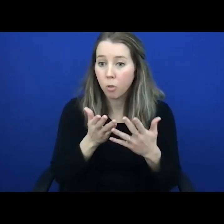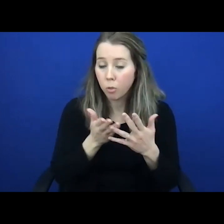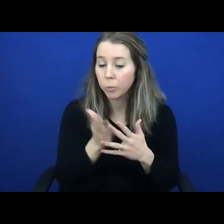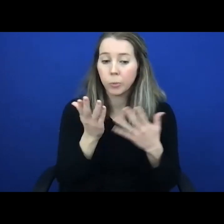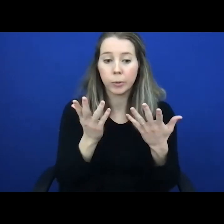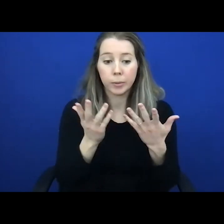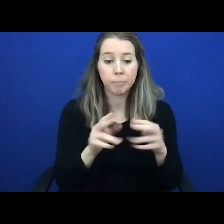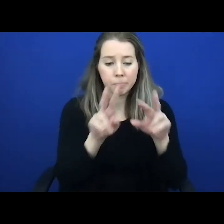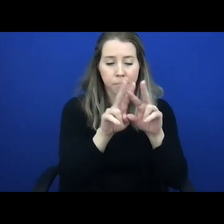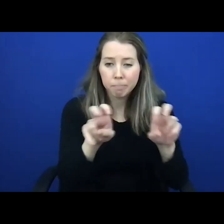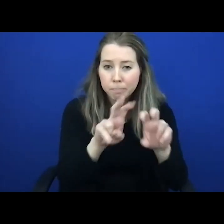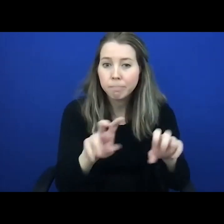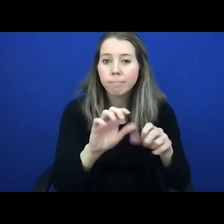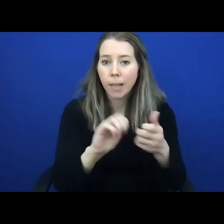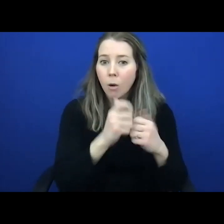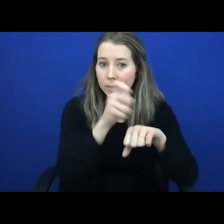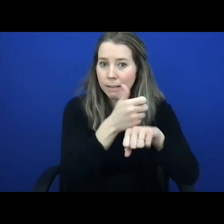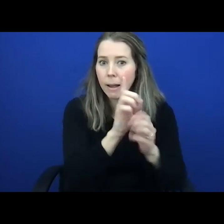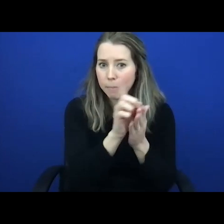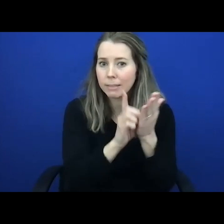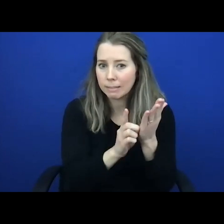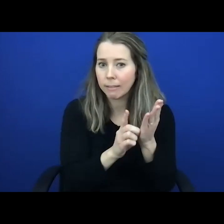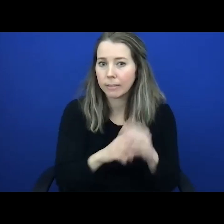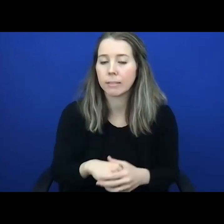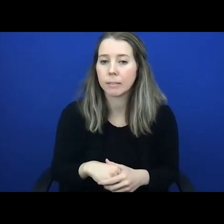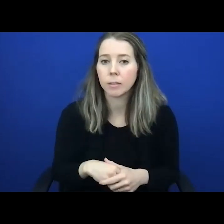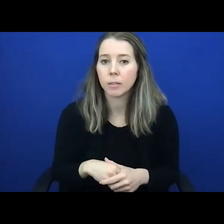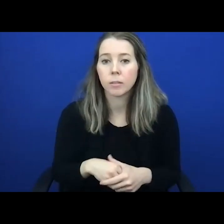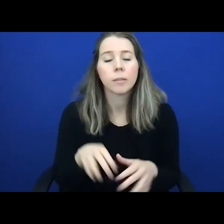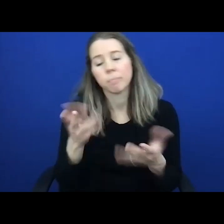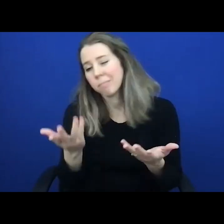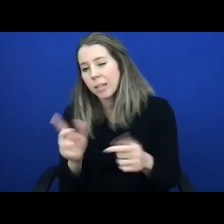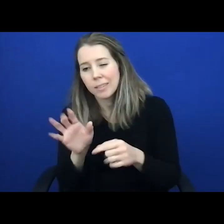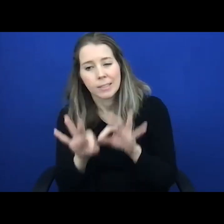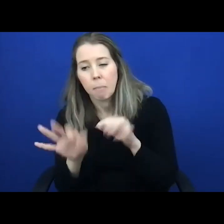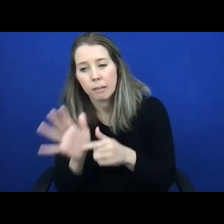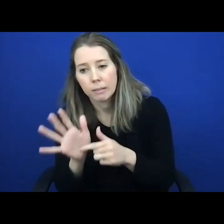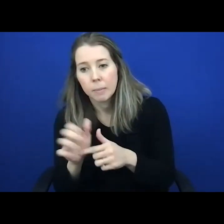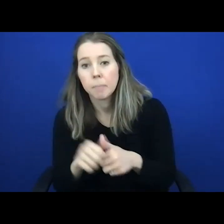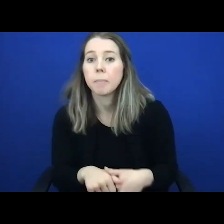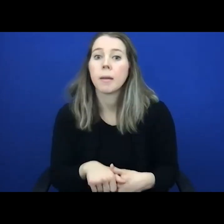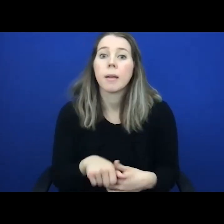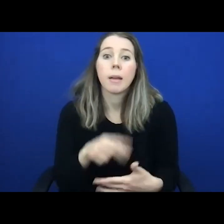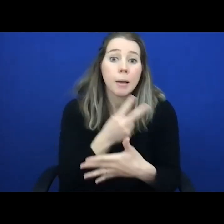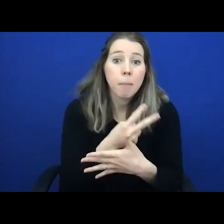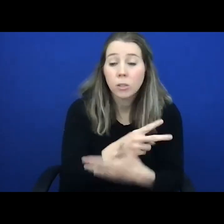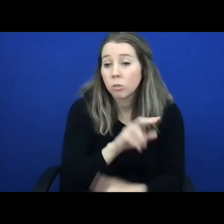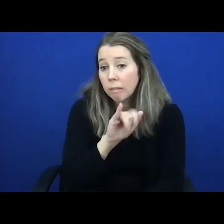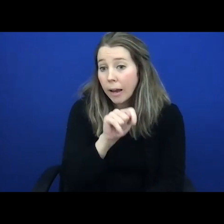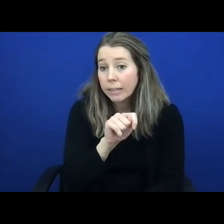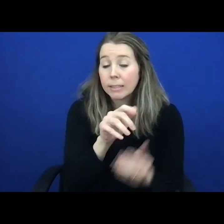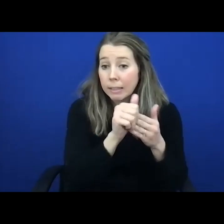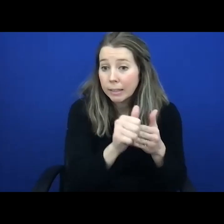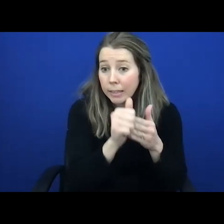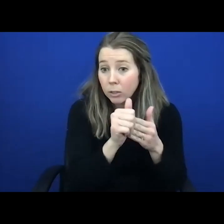the assessment is designed. Simple example, masters in IT leadership with